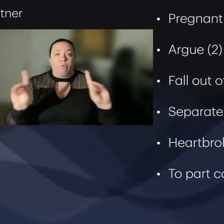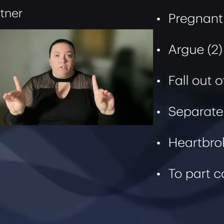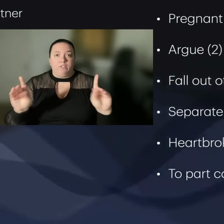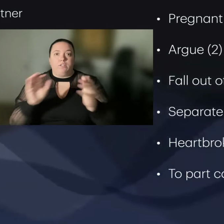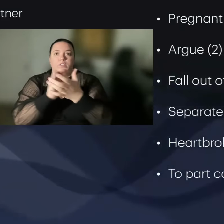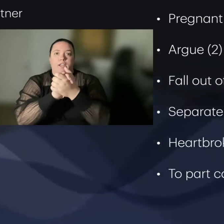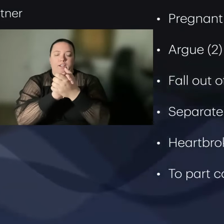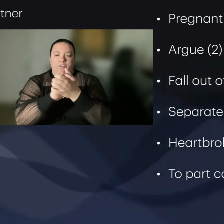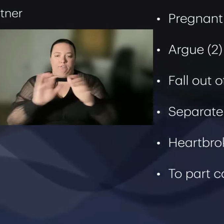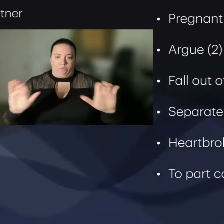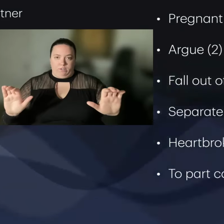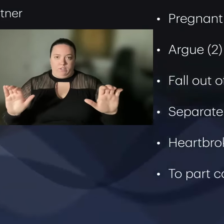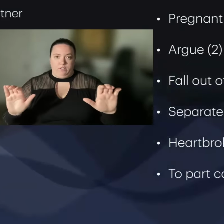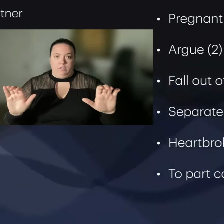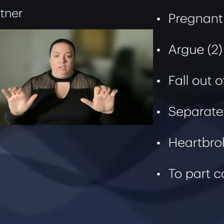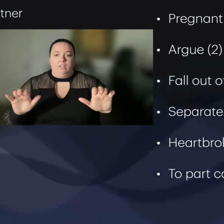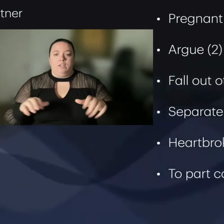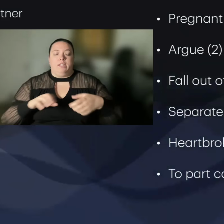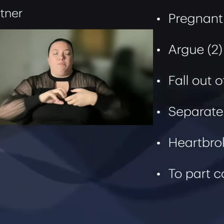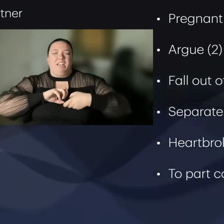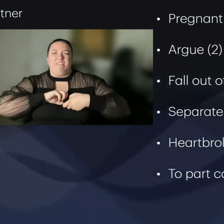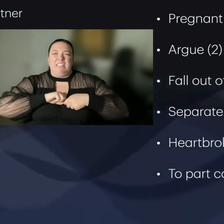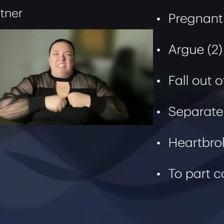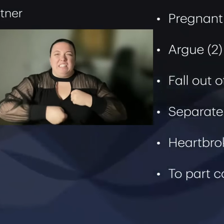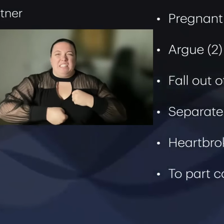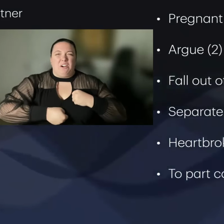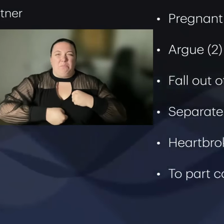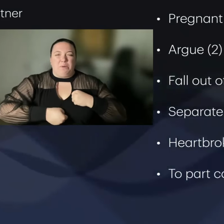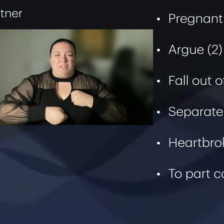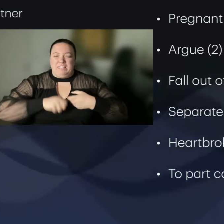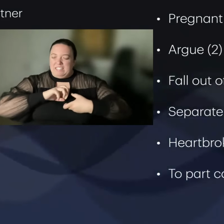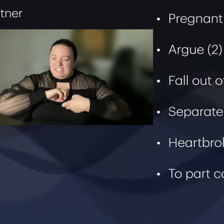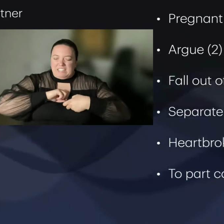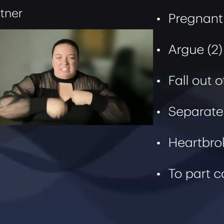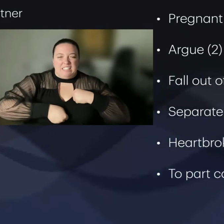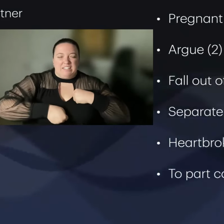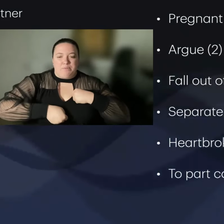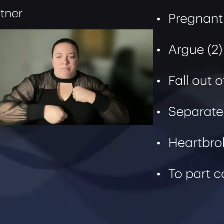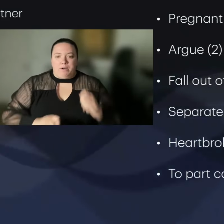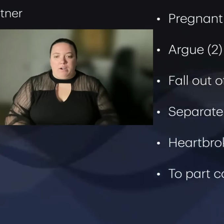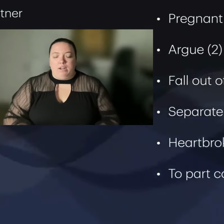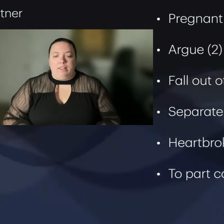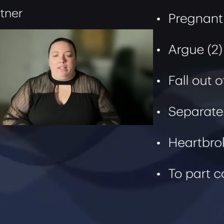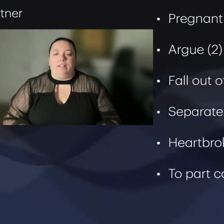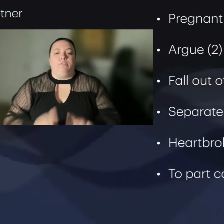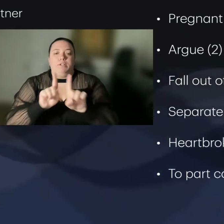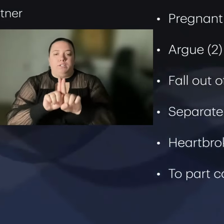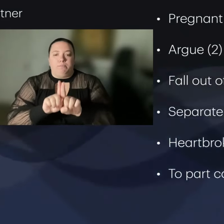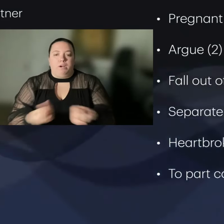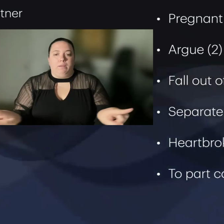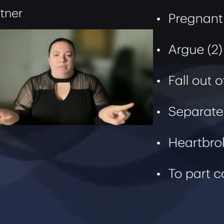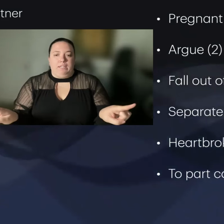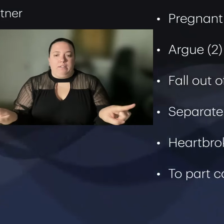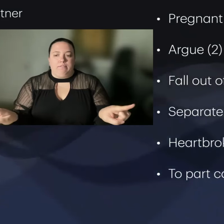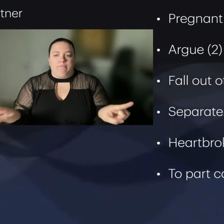have divorce and divorce. Next, we have heartbroken, rip your heart, and then last one,